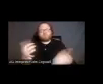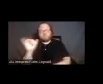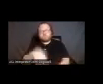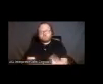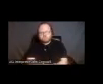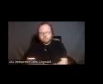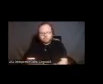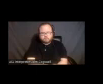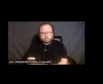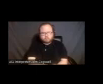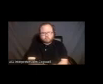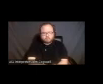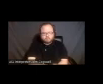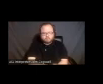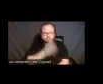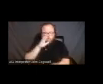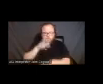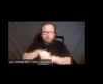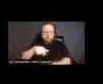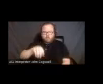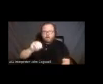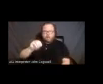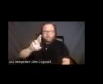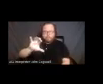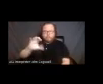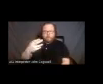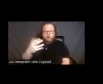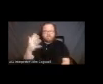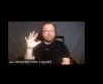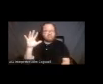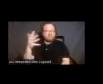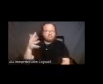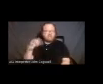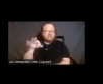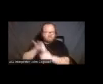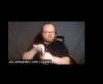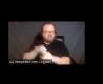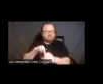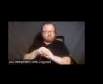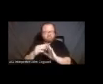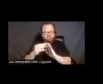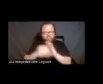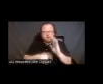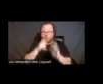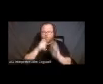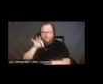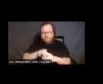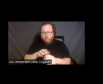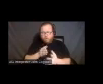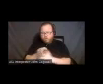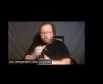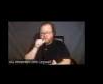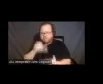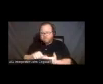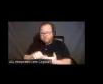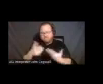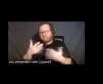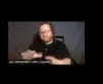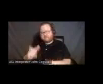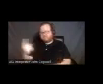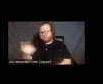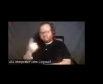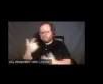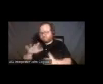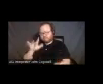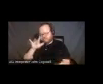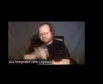It is going to be on this March 5th ballot. So for folks of you who have already may have voted by mail, that may have already been something that you